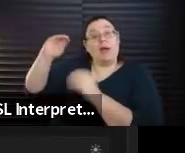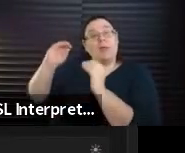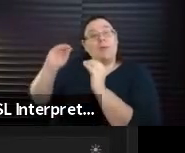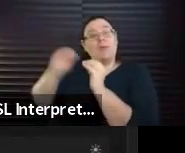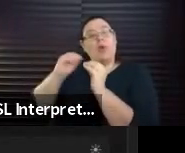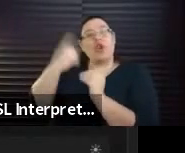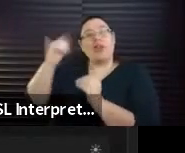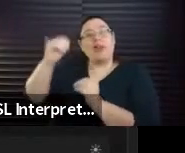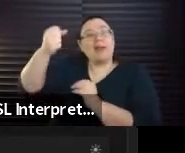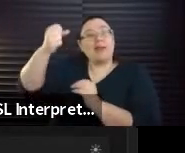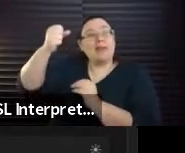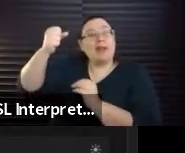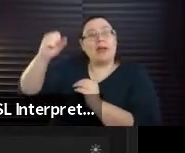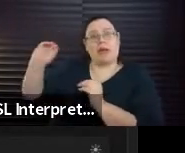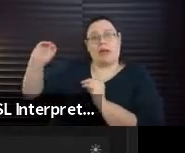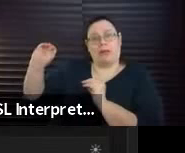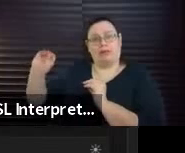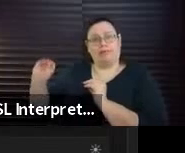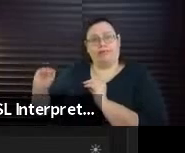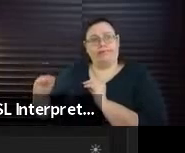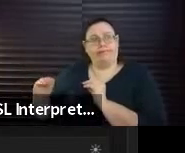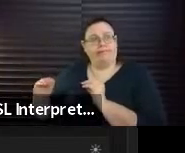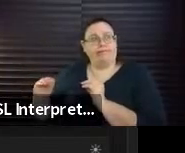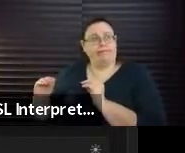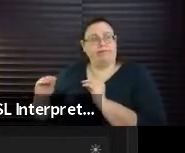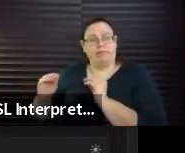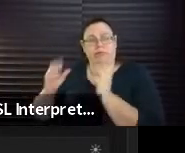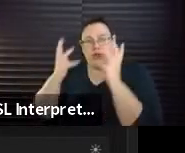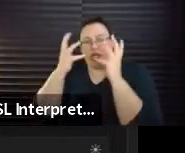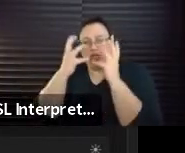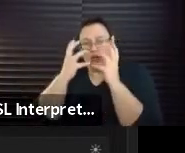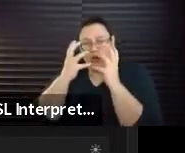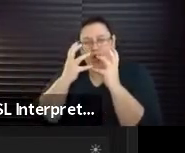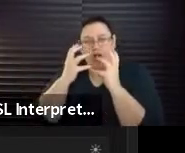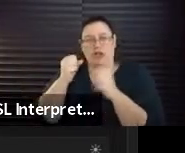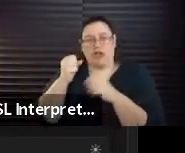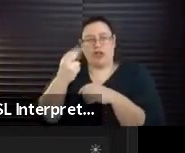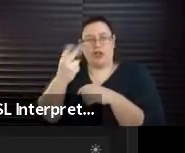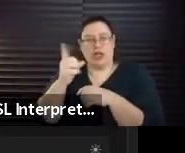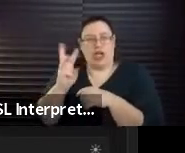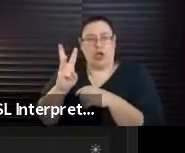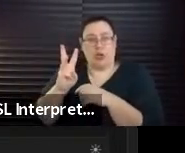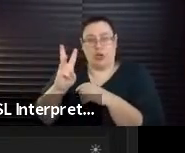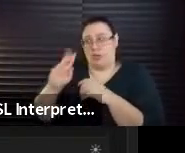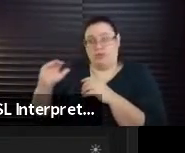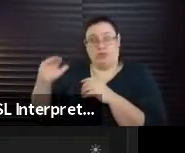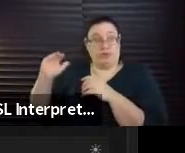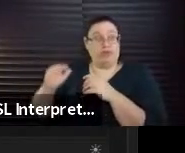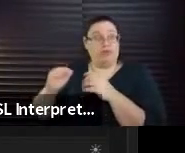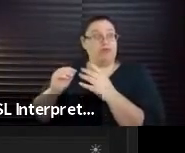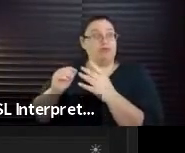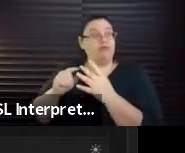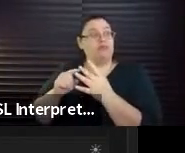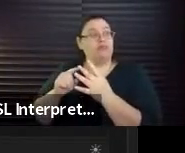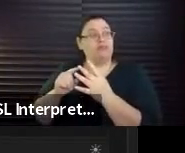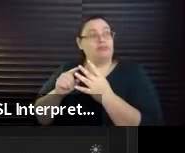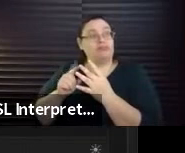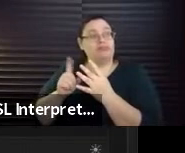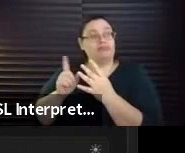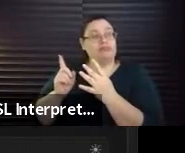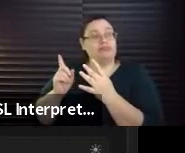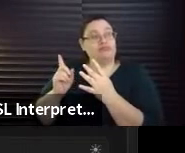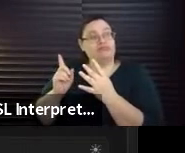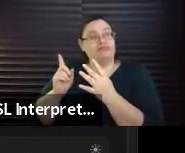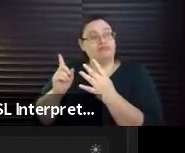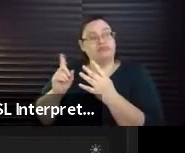get progressively blacker, but just in the dark, shadowy areas of the image. What we're going to do now is kind of bring this back up until we